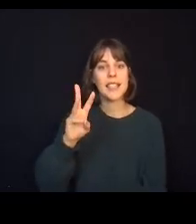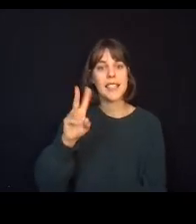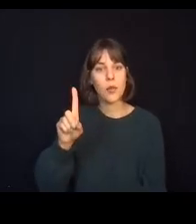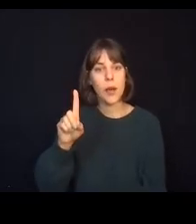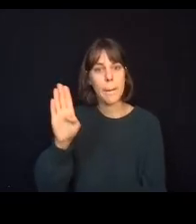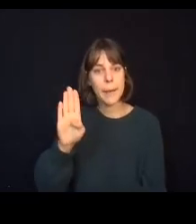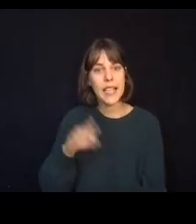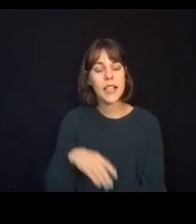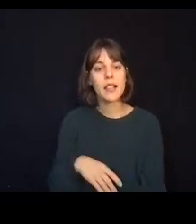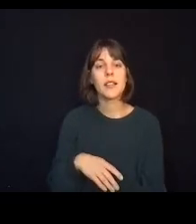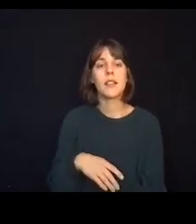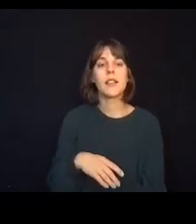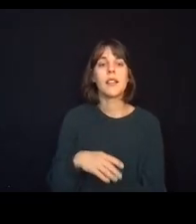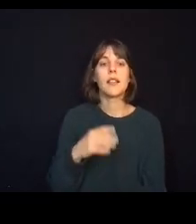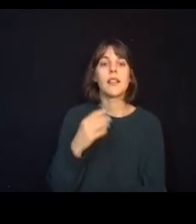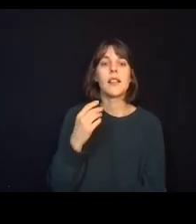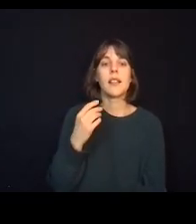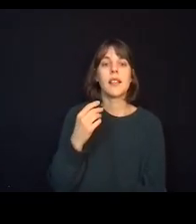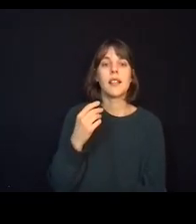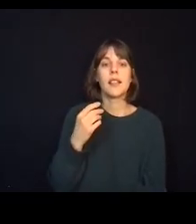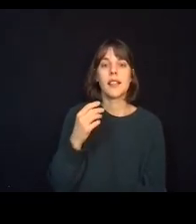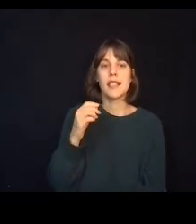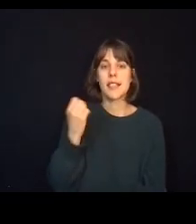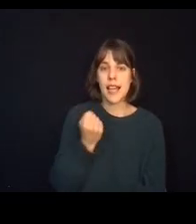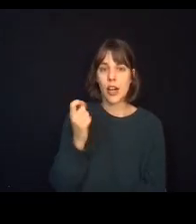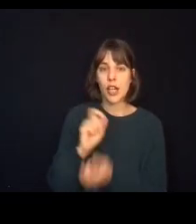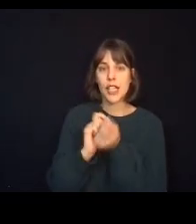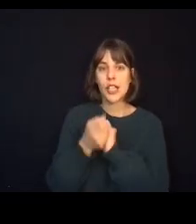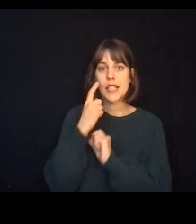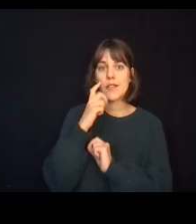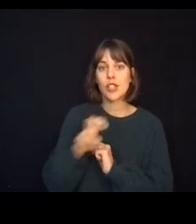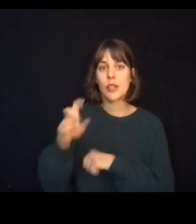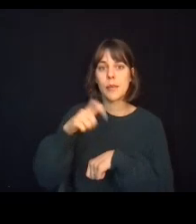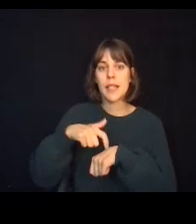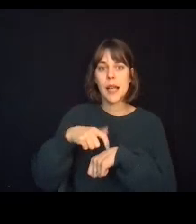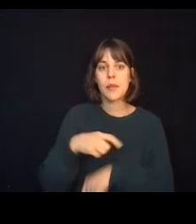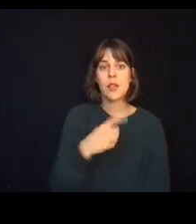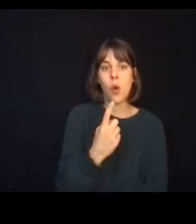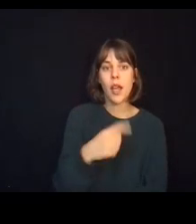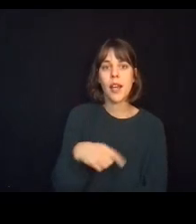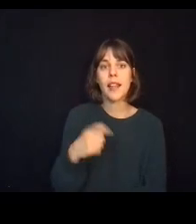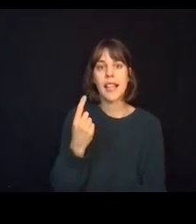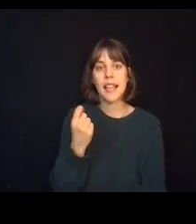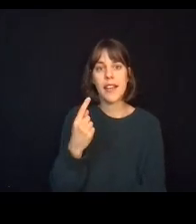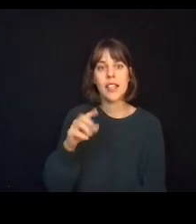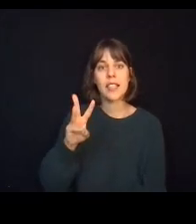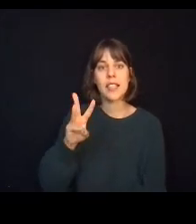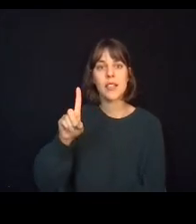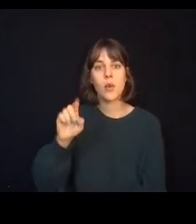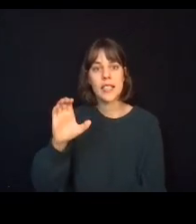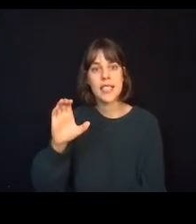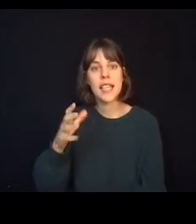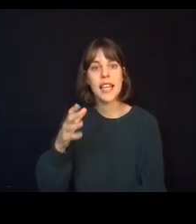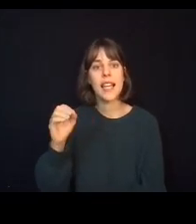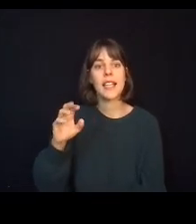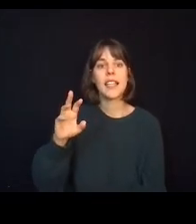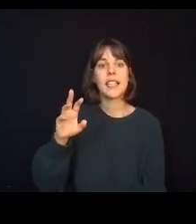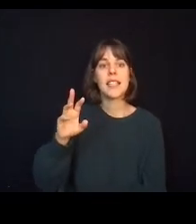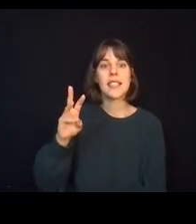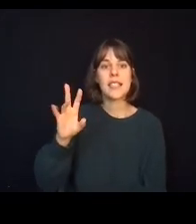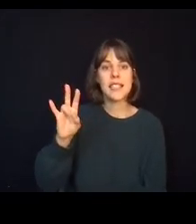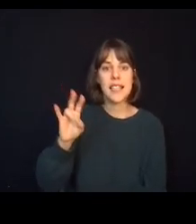following routes will have Saturday changes for trip time changes. It's going to be the 1, the 11, the 61C, and the 67 and the